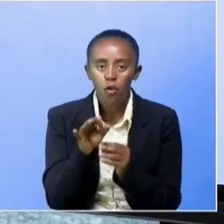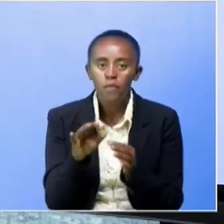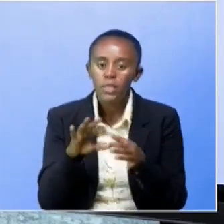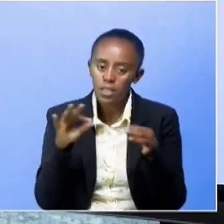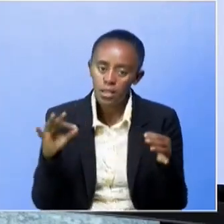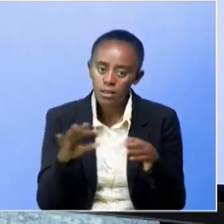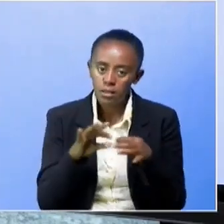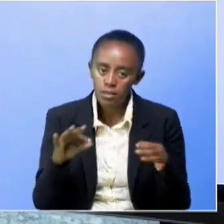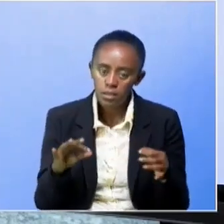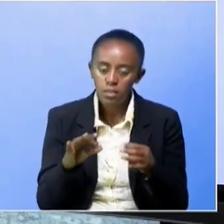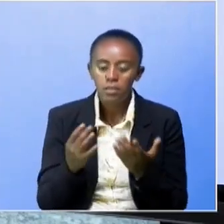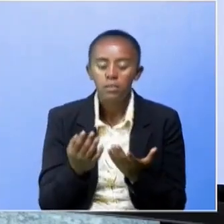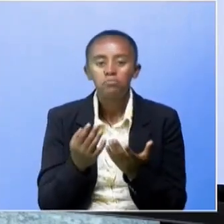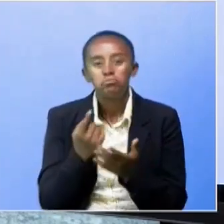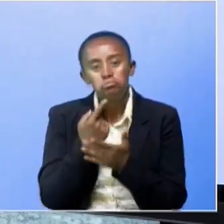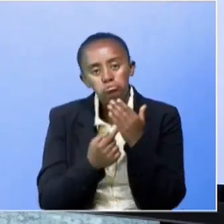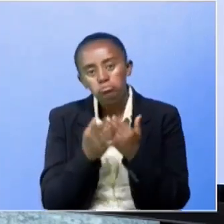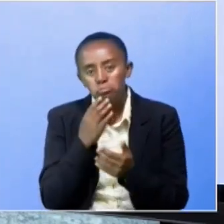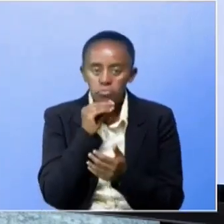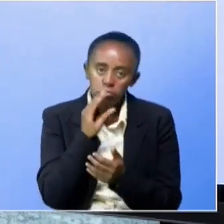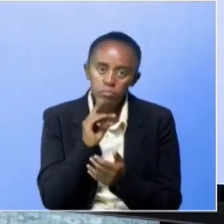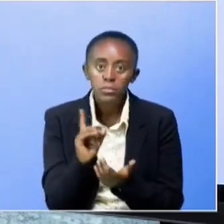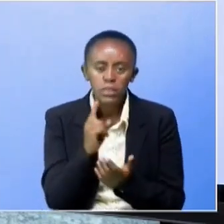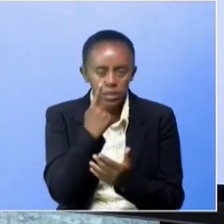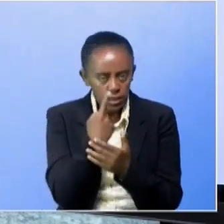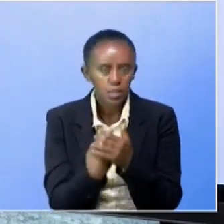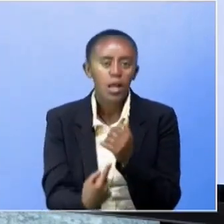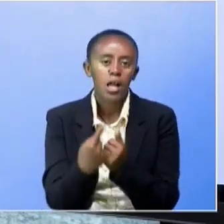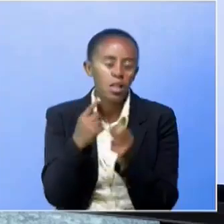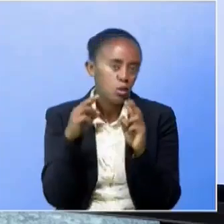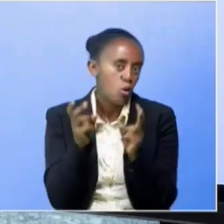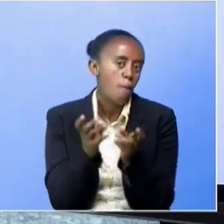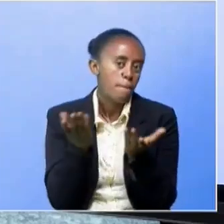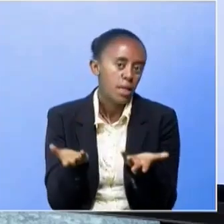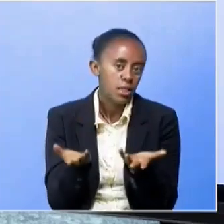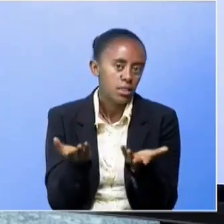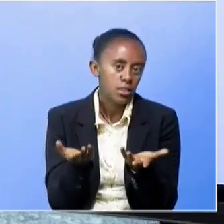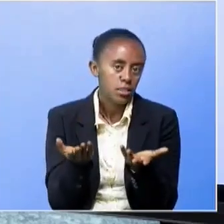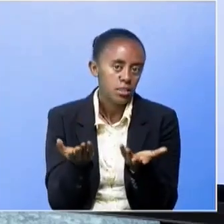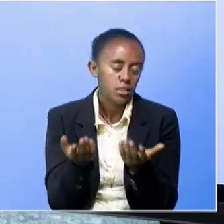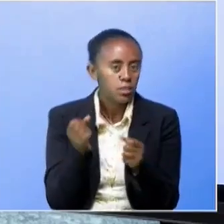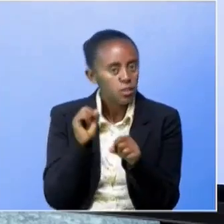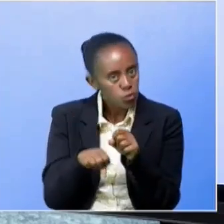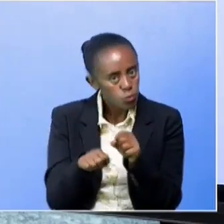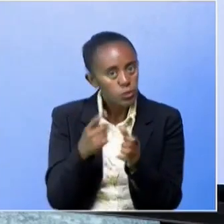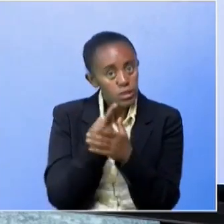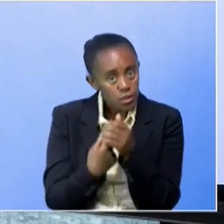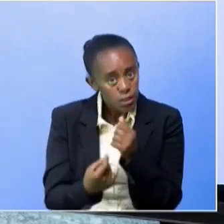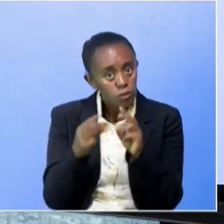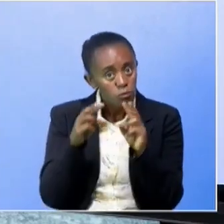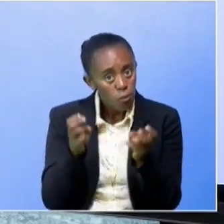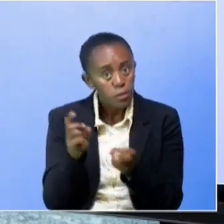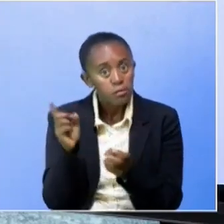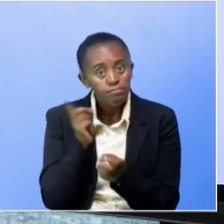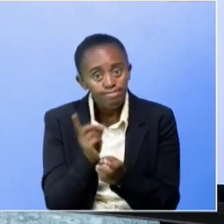that deals with a single topic. So that single topic